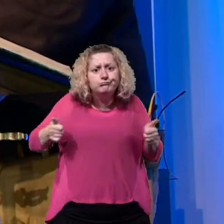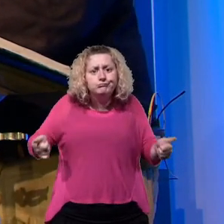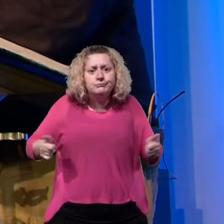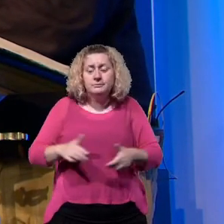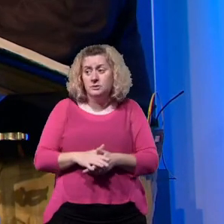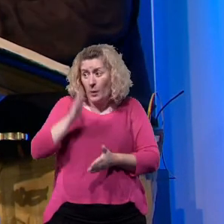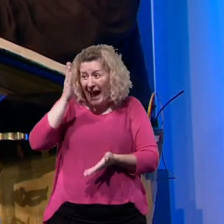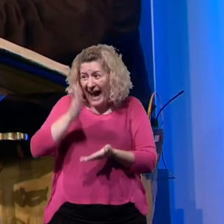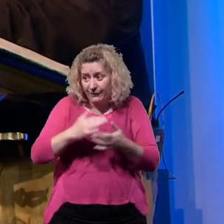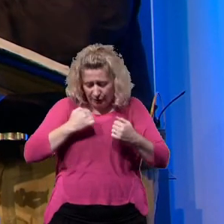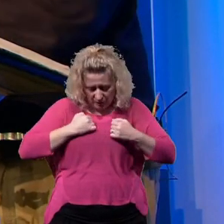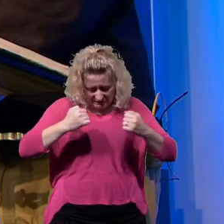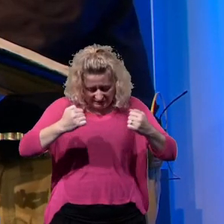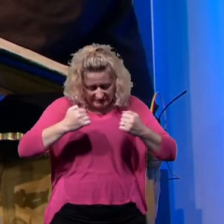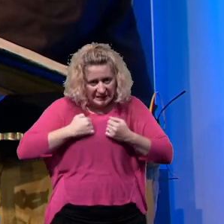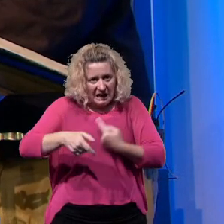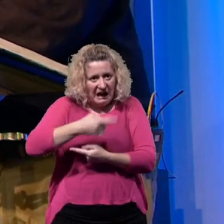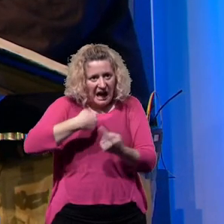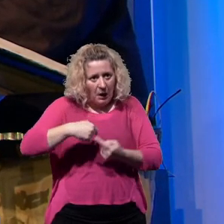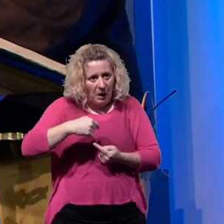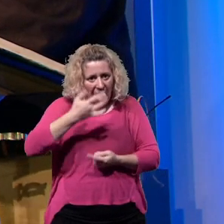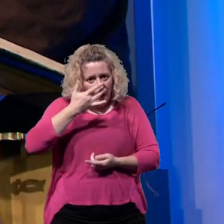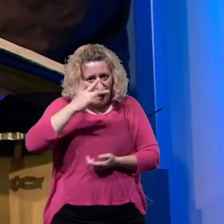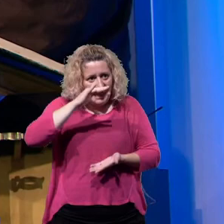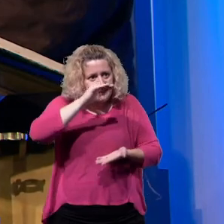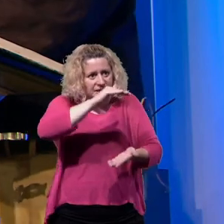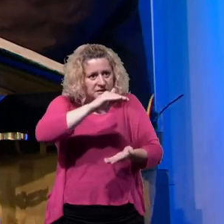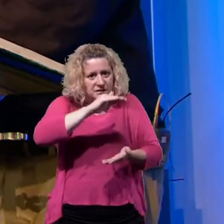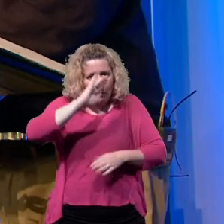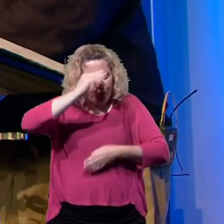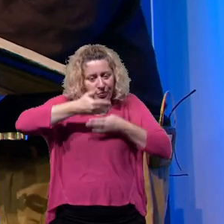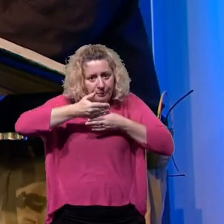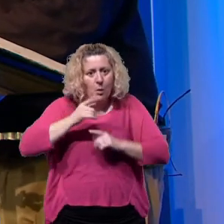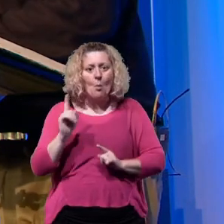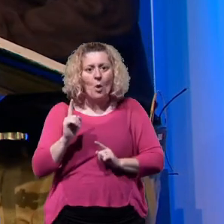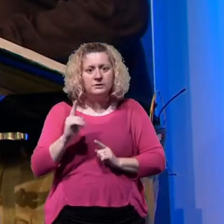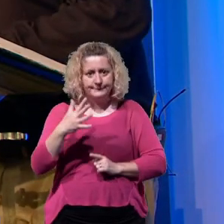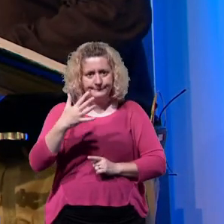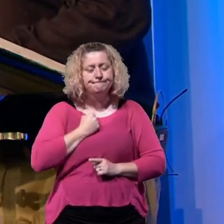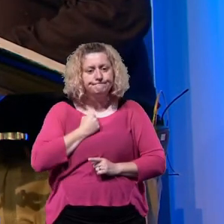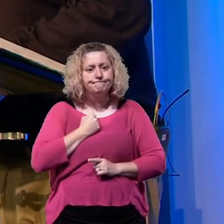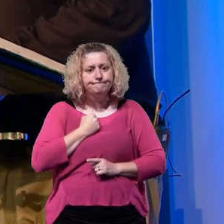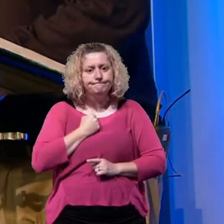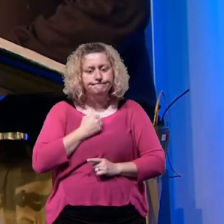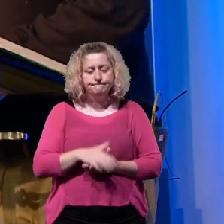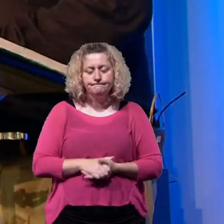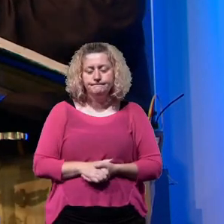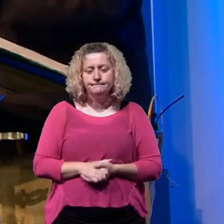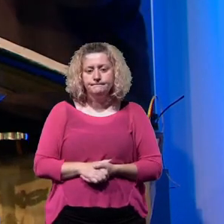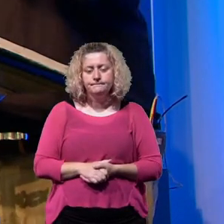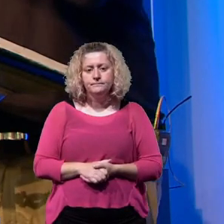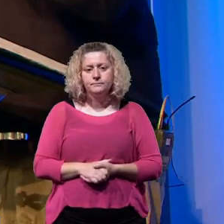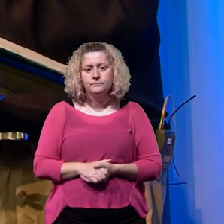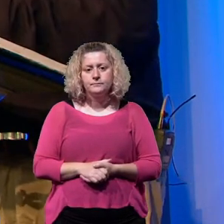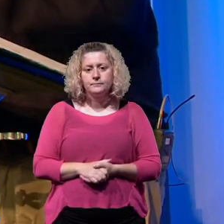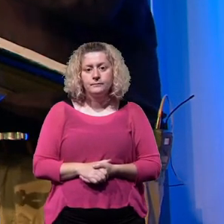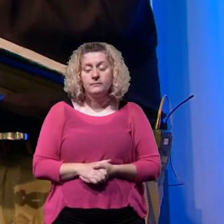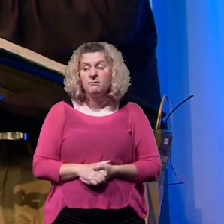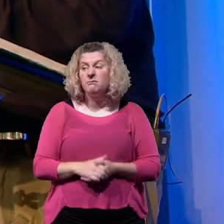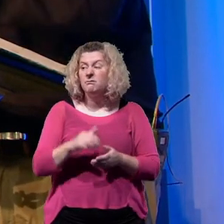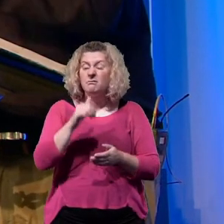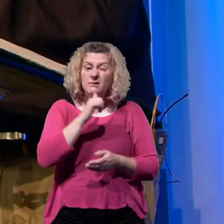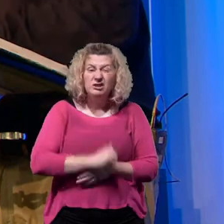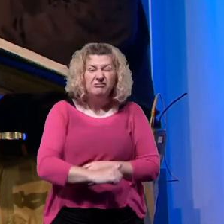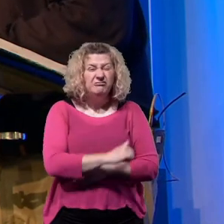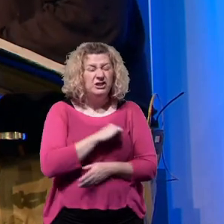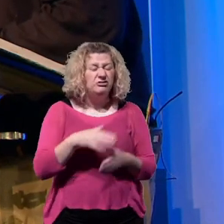go-getters, they're service status seekers. They want thrones. And so often in Christian